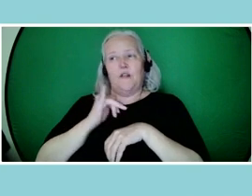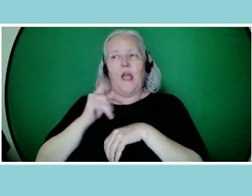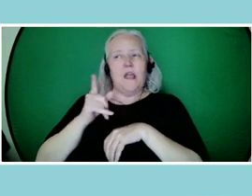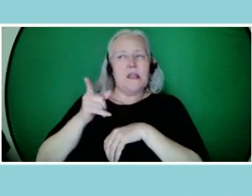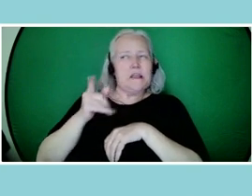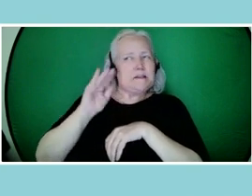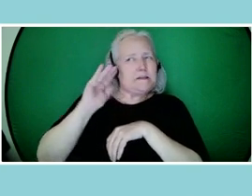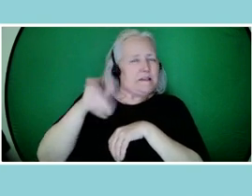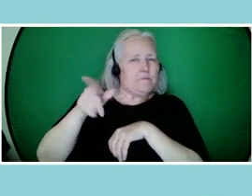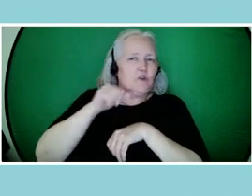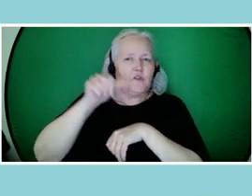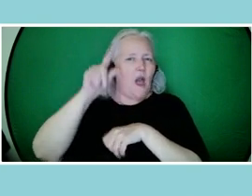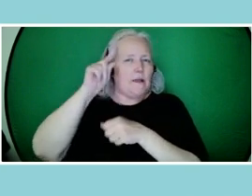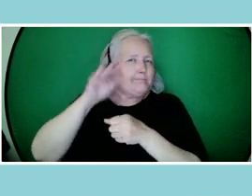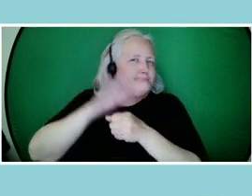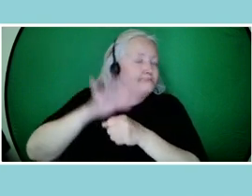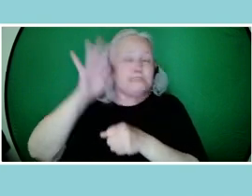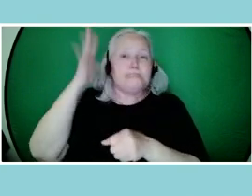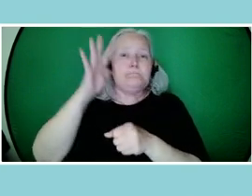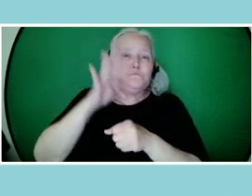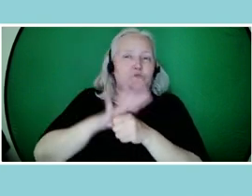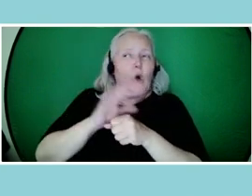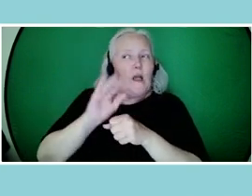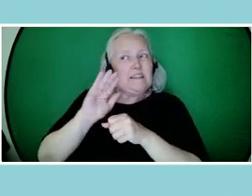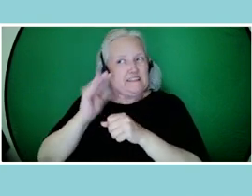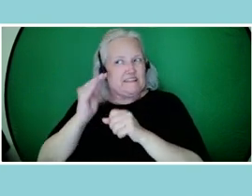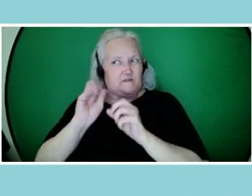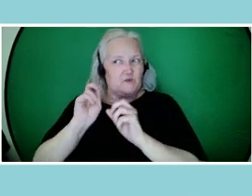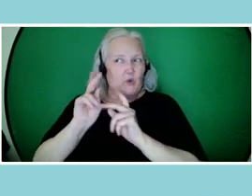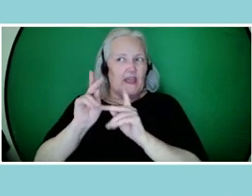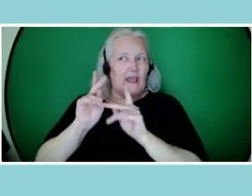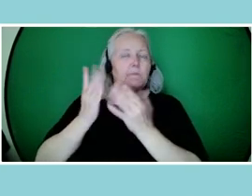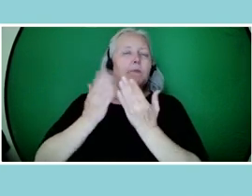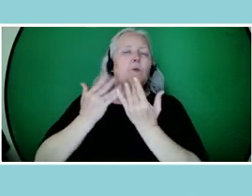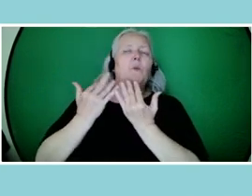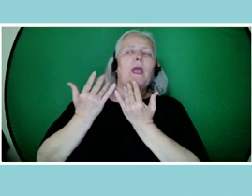that the situation's about to get out of hand, just try to wait it out.